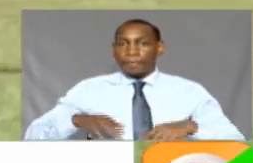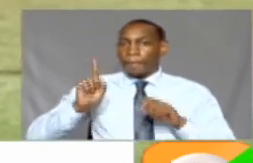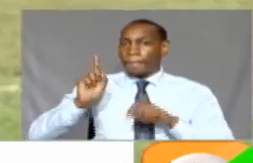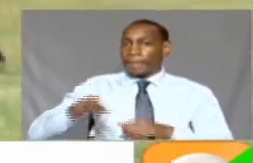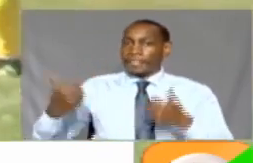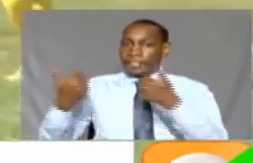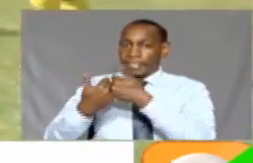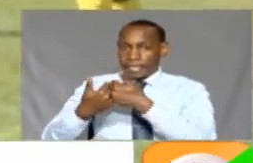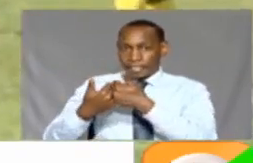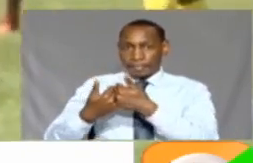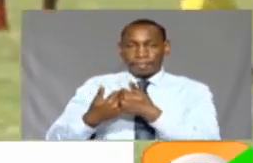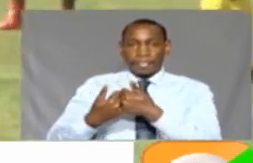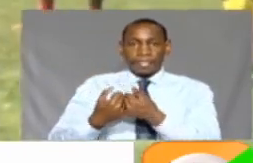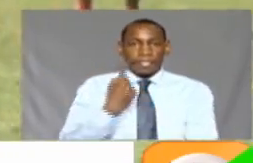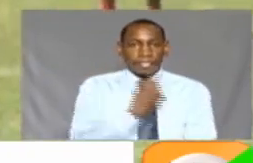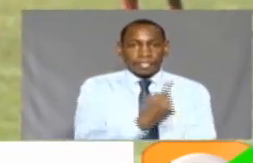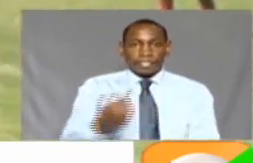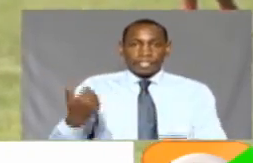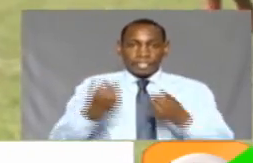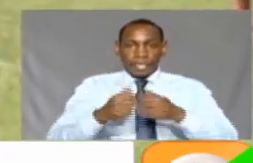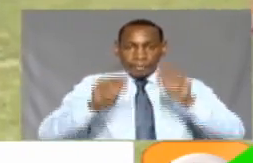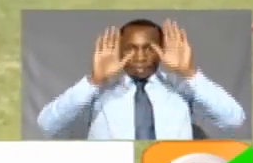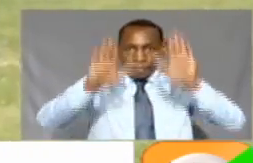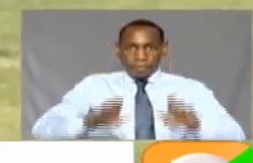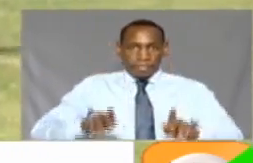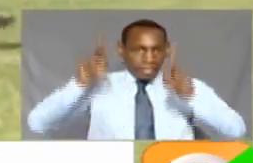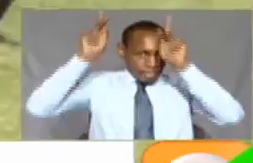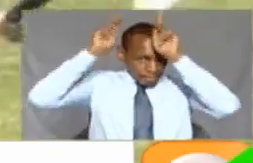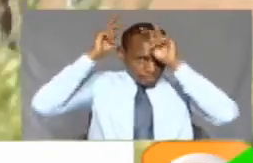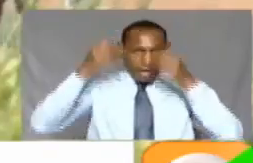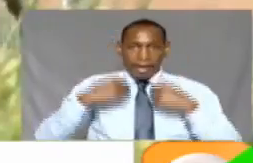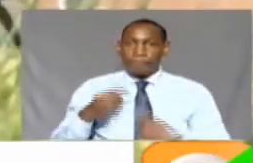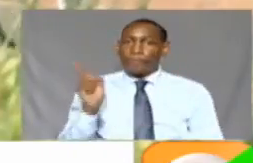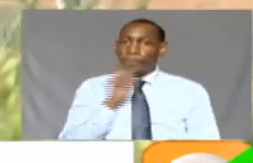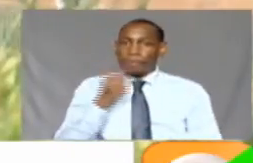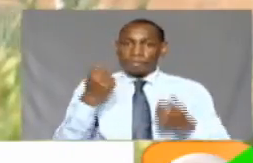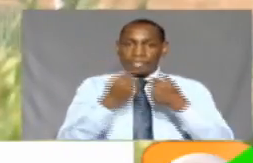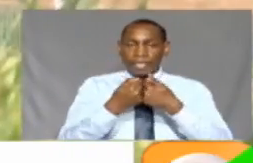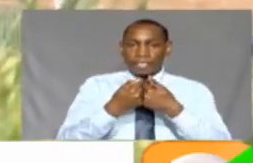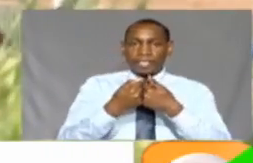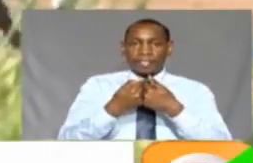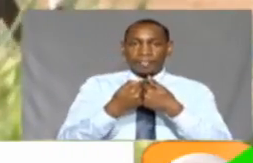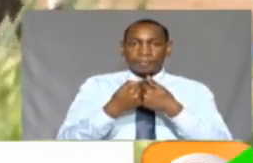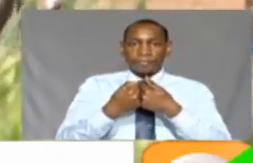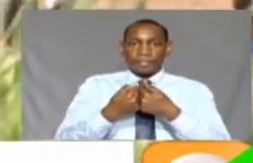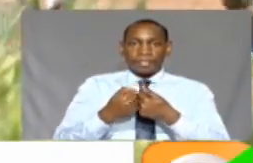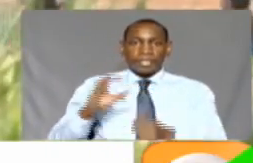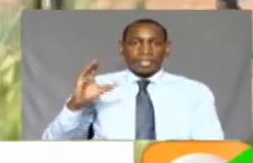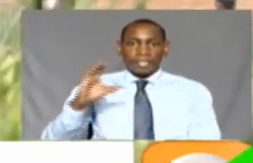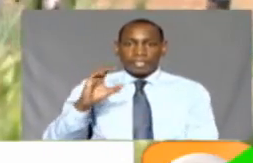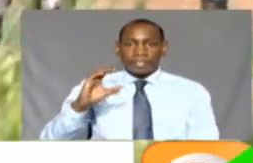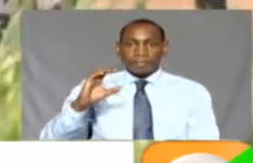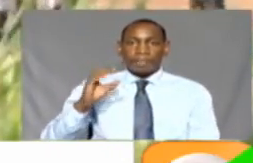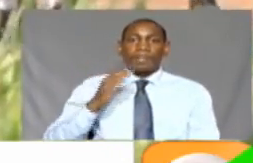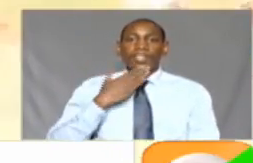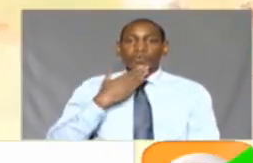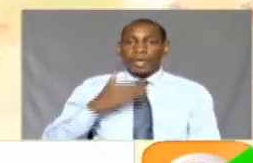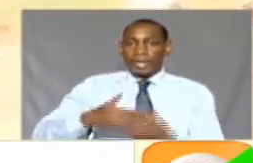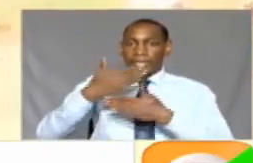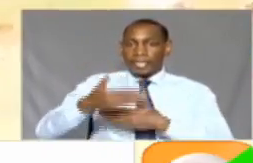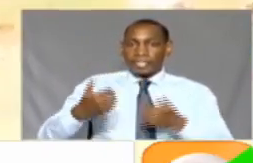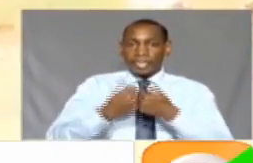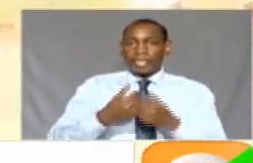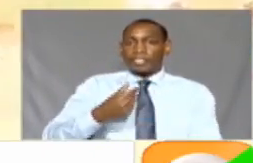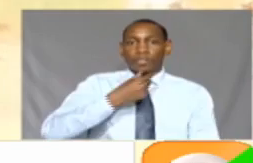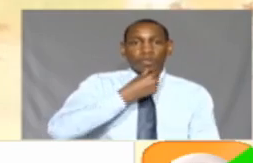challenge. Each game counts now, and Kakamega has a banana skin home encounter against a rejuvenated Chemelil Sugar in their next match.